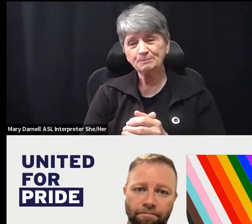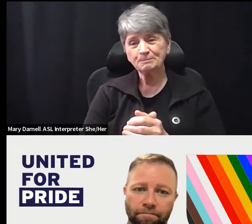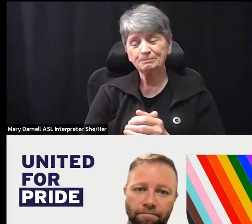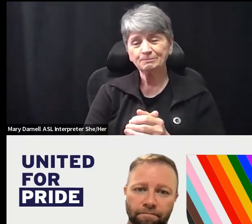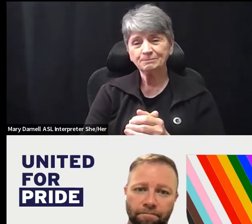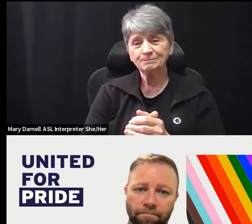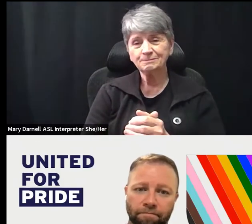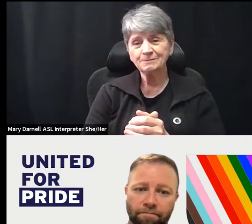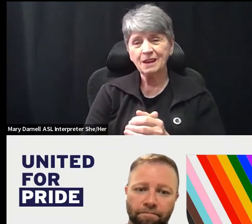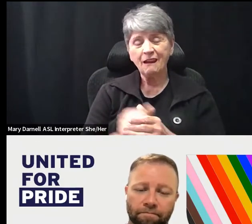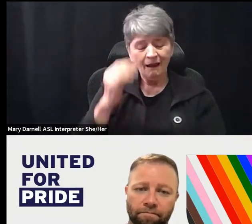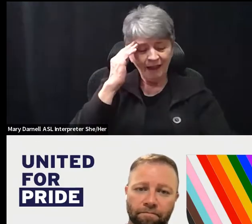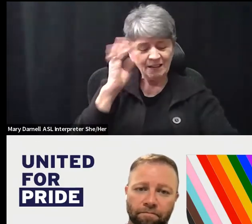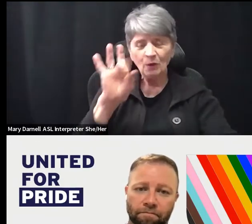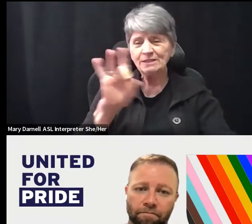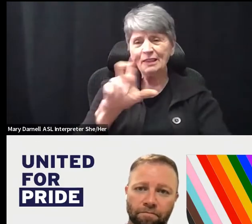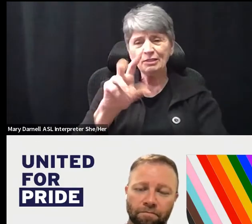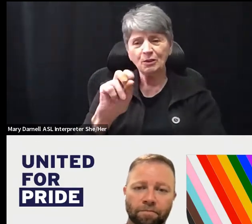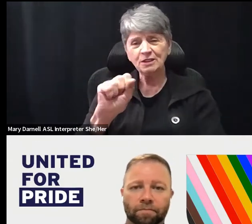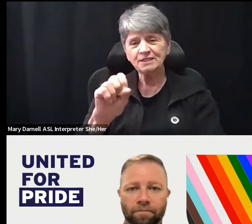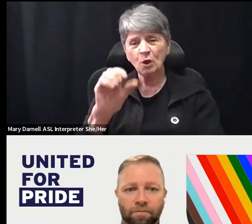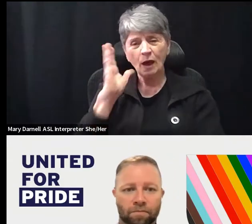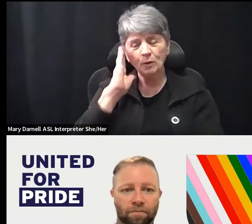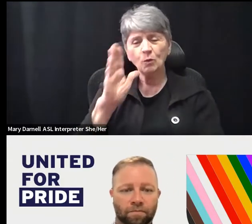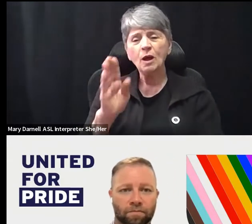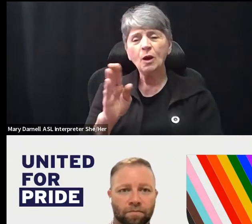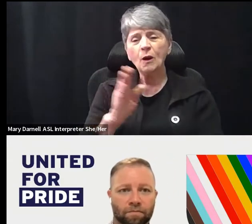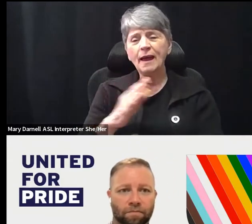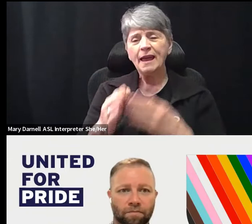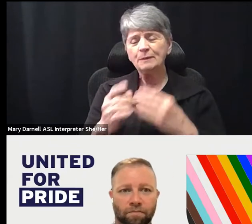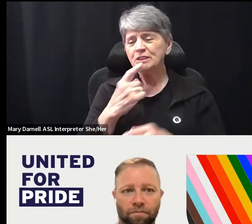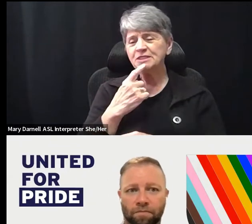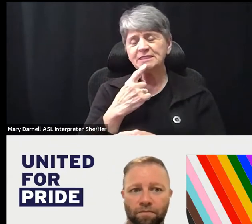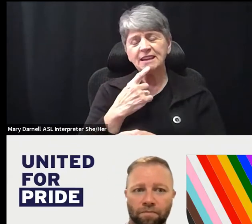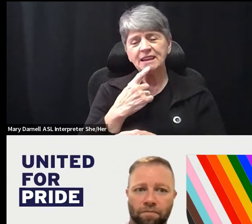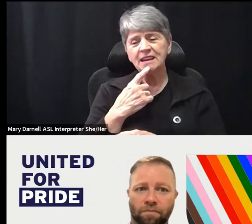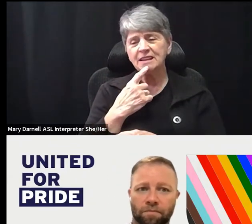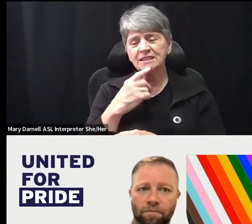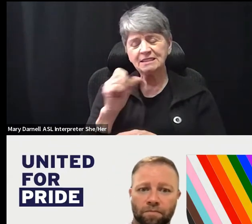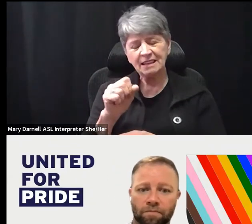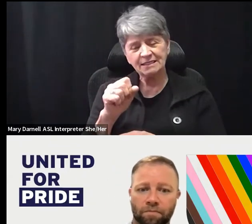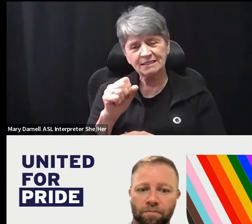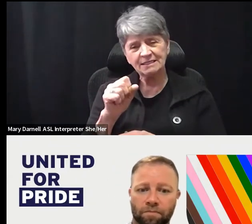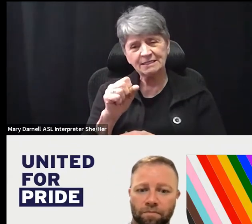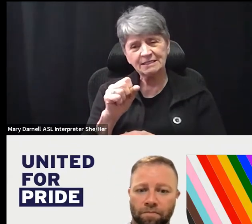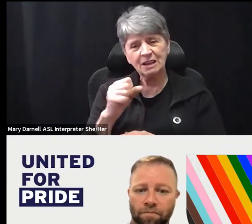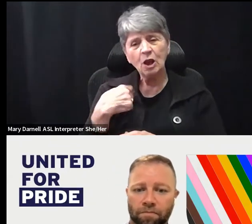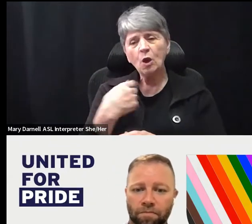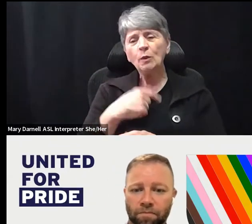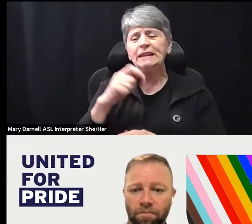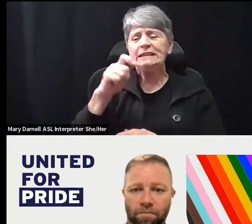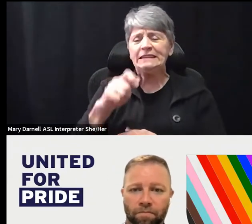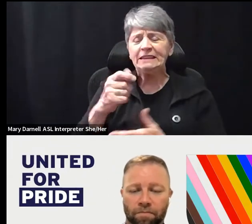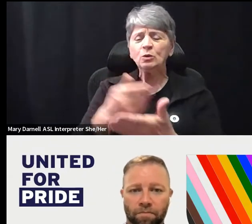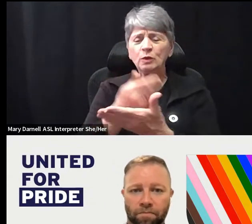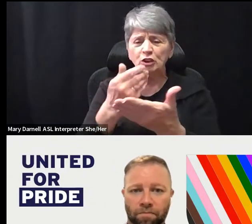I know we're at 8:30, so I'll just close by echoing what Rachel started with, which is that we need a renewed commitment